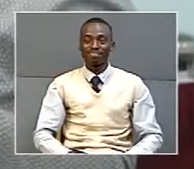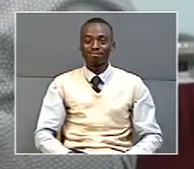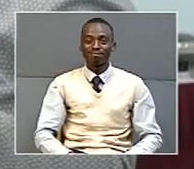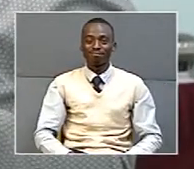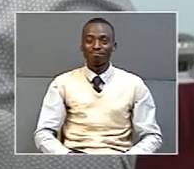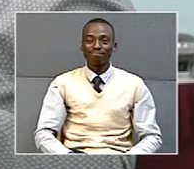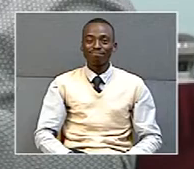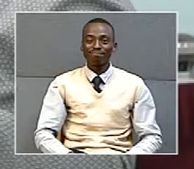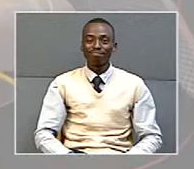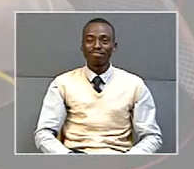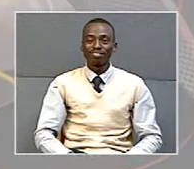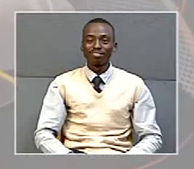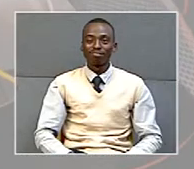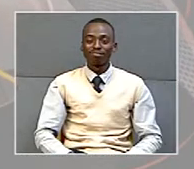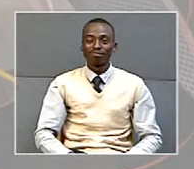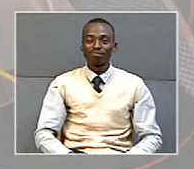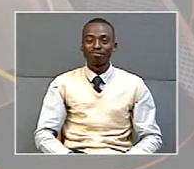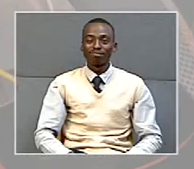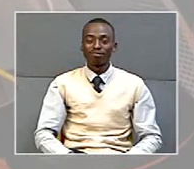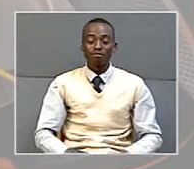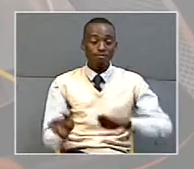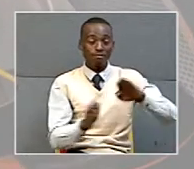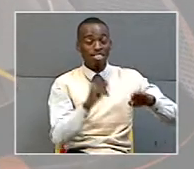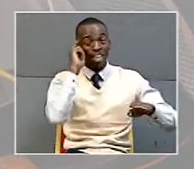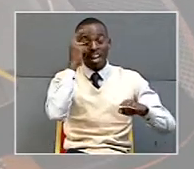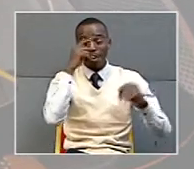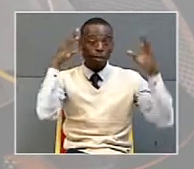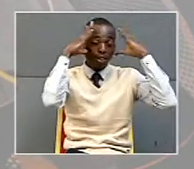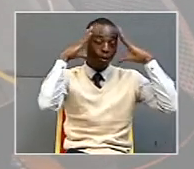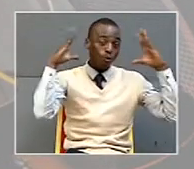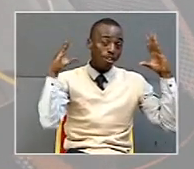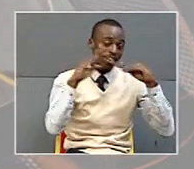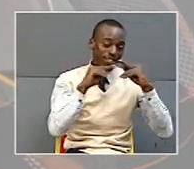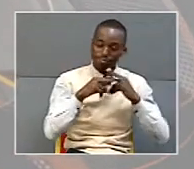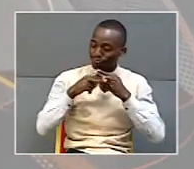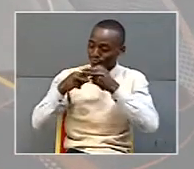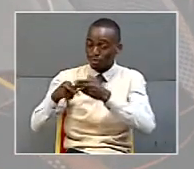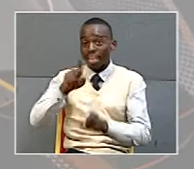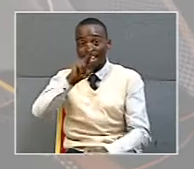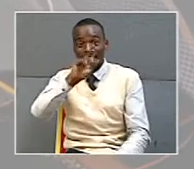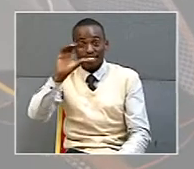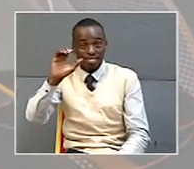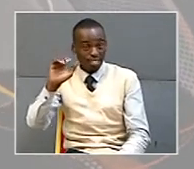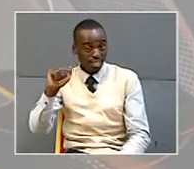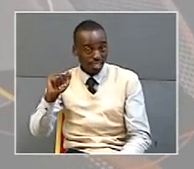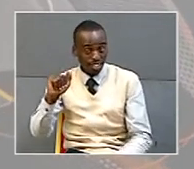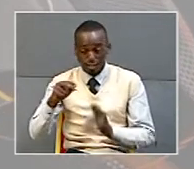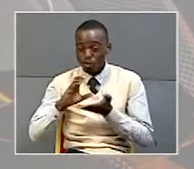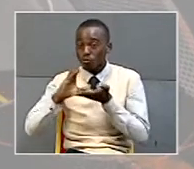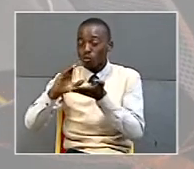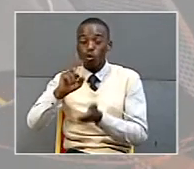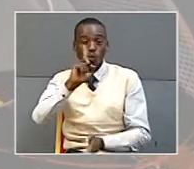different countries. The government of Netherlands is to give Kampala Capital City Authority KCCA a grant